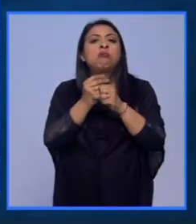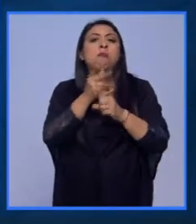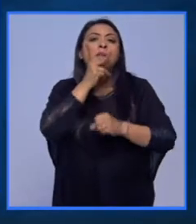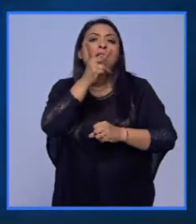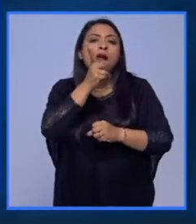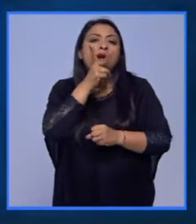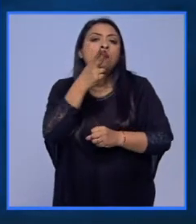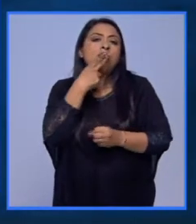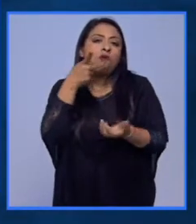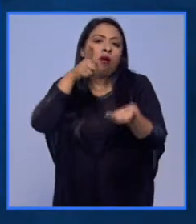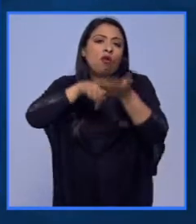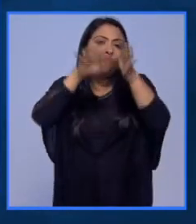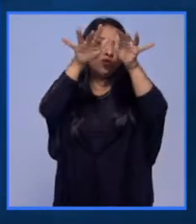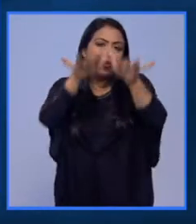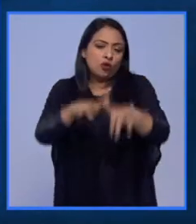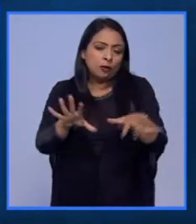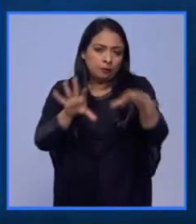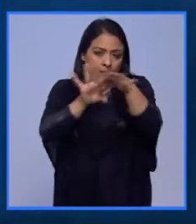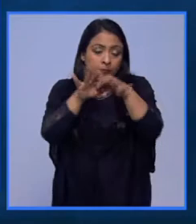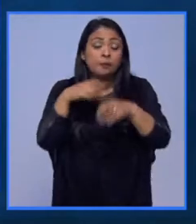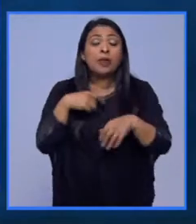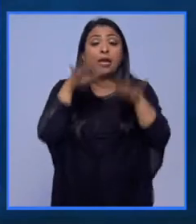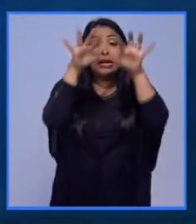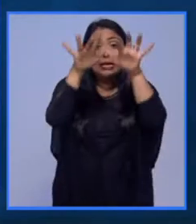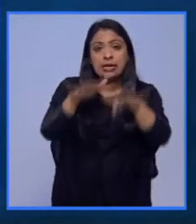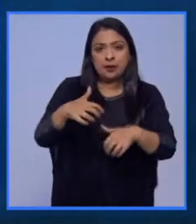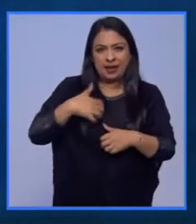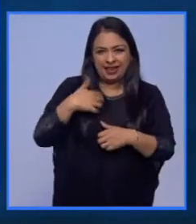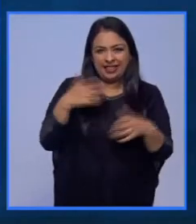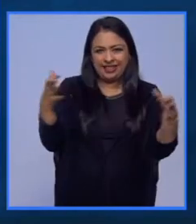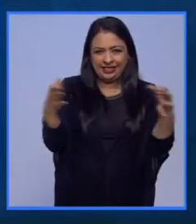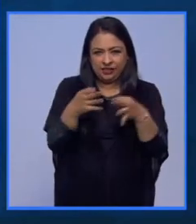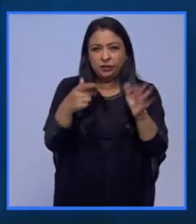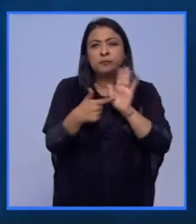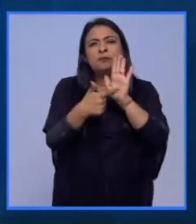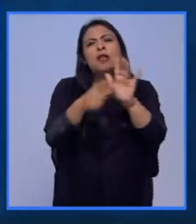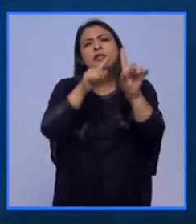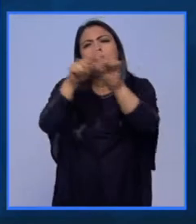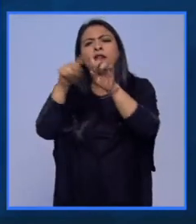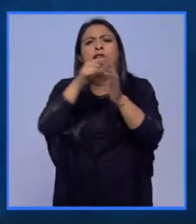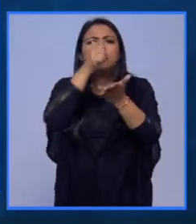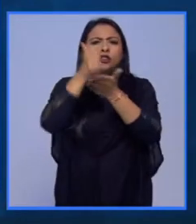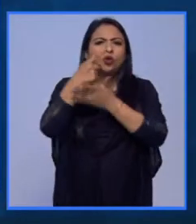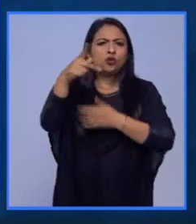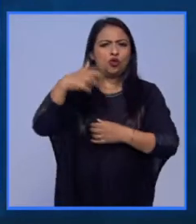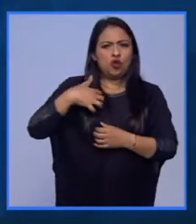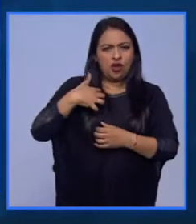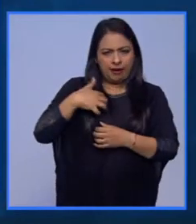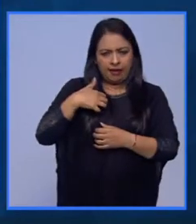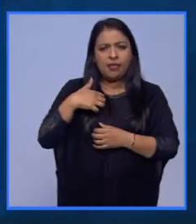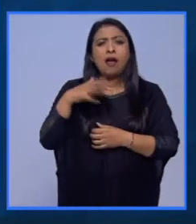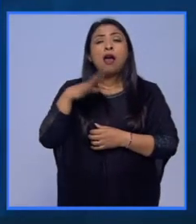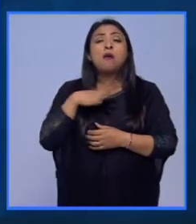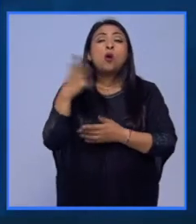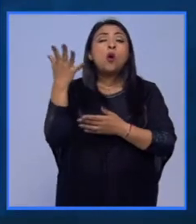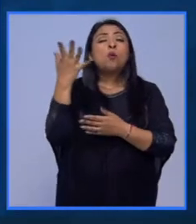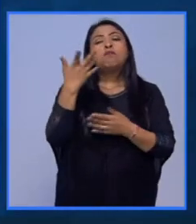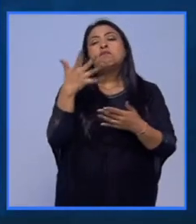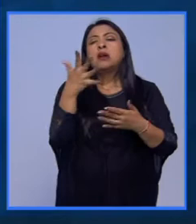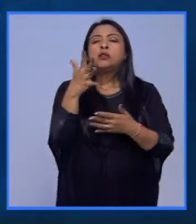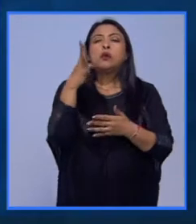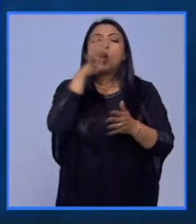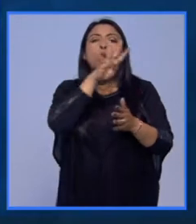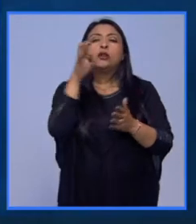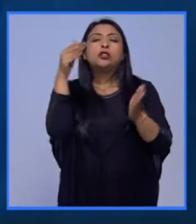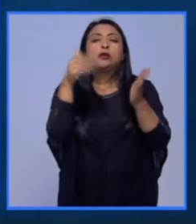this. Nieve, los canadienses y el frío se ha presentado en varias ciudades de Canadá, llegando a 400,000